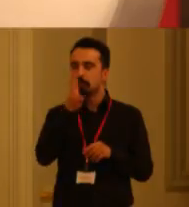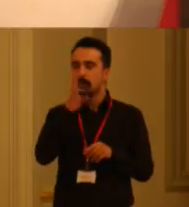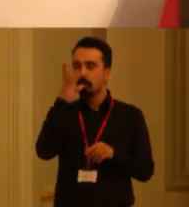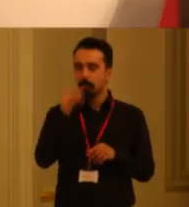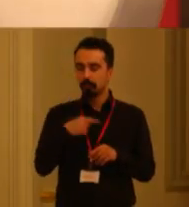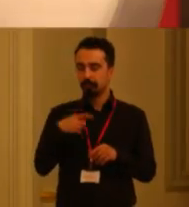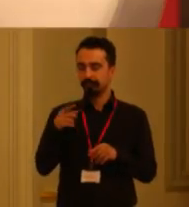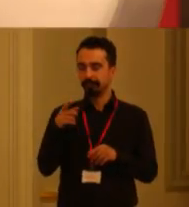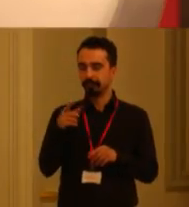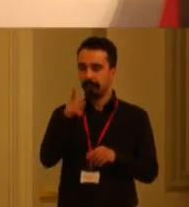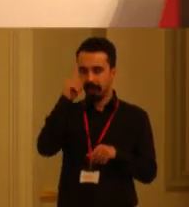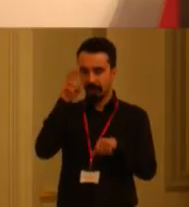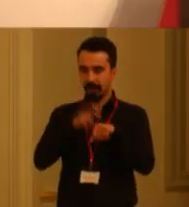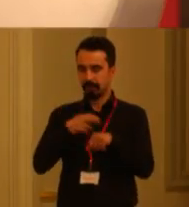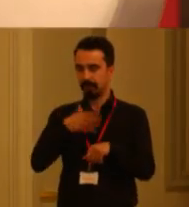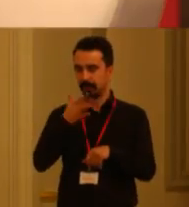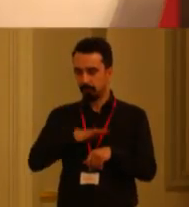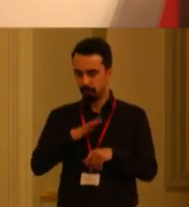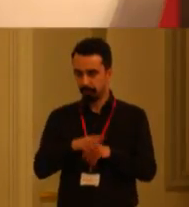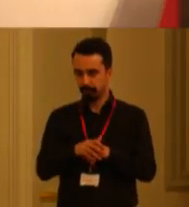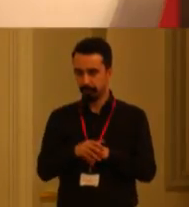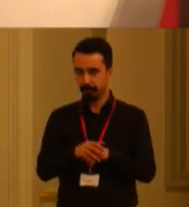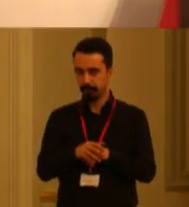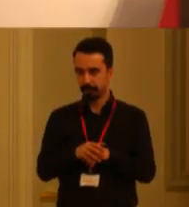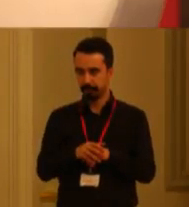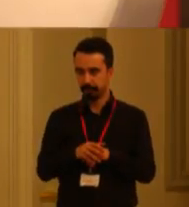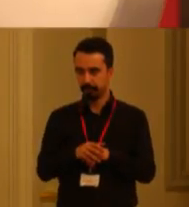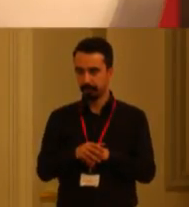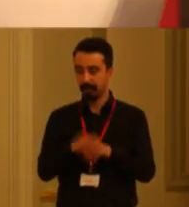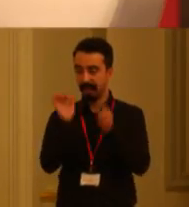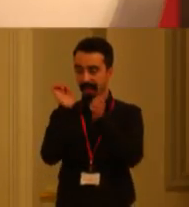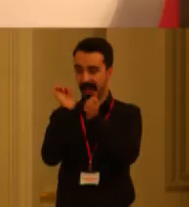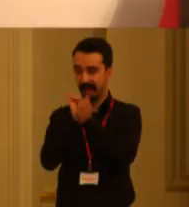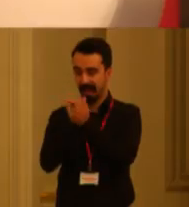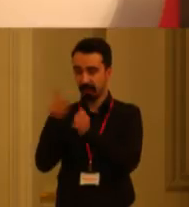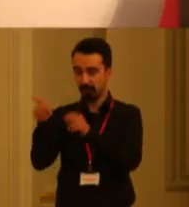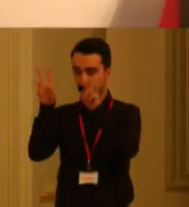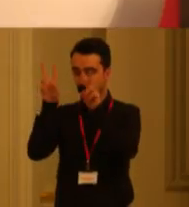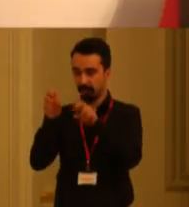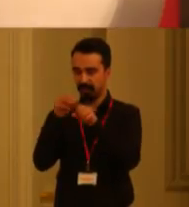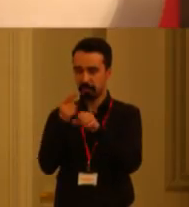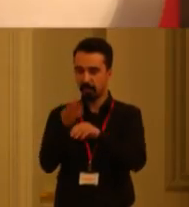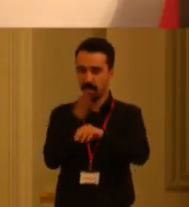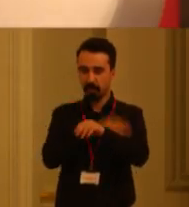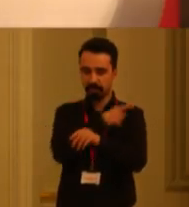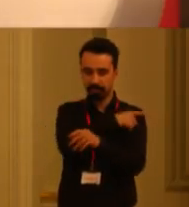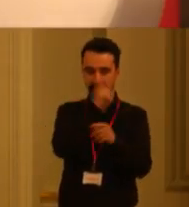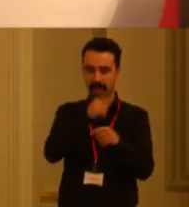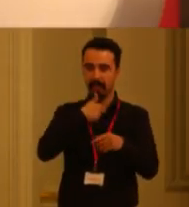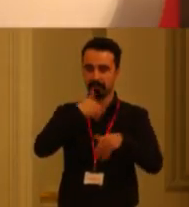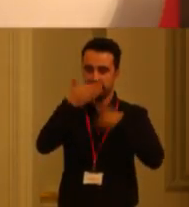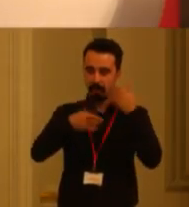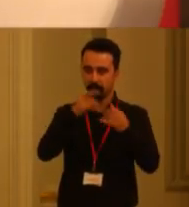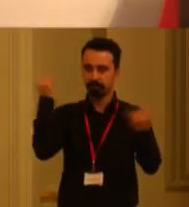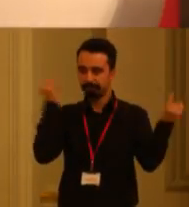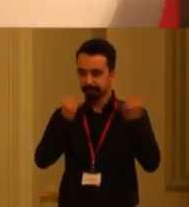unfortunately. Finally, I would like to remind one more thing, which is as follows: family. As a notion,